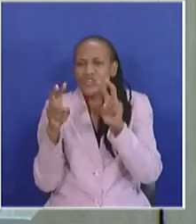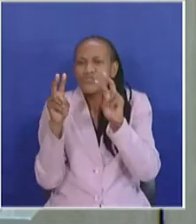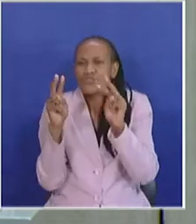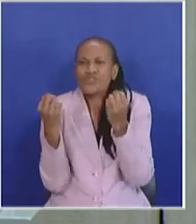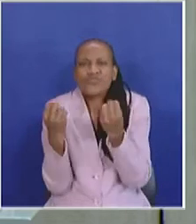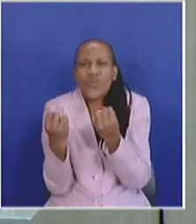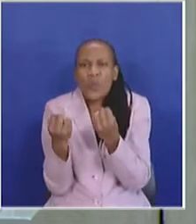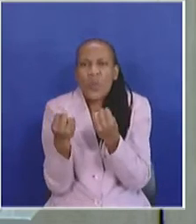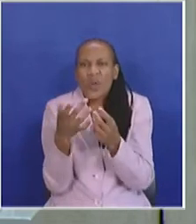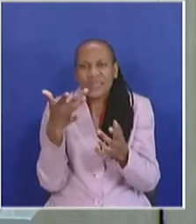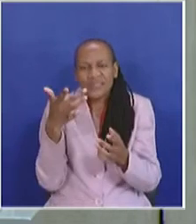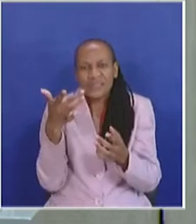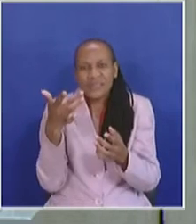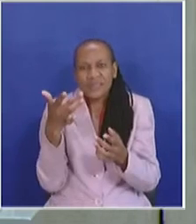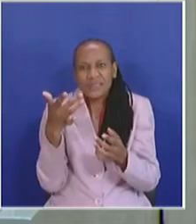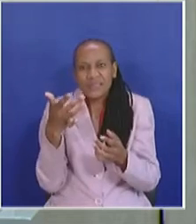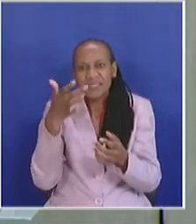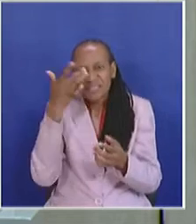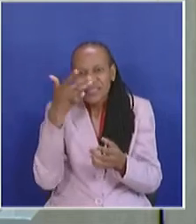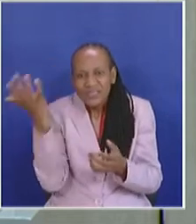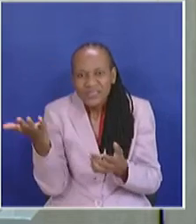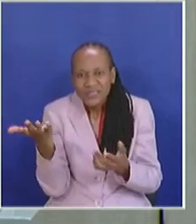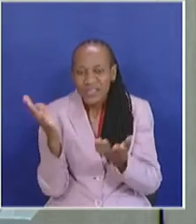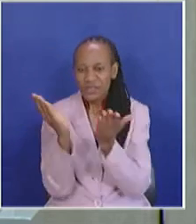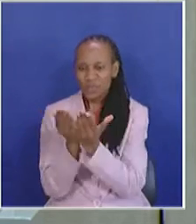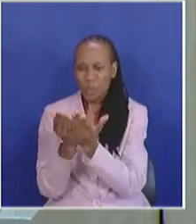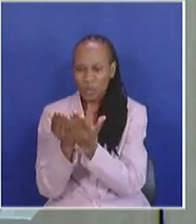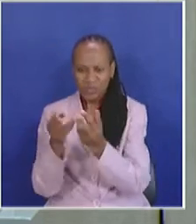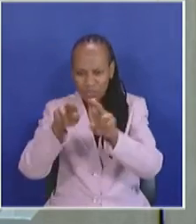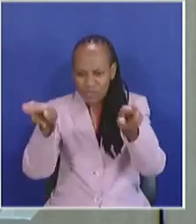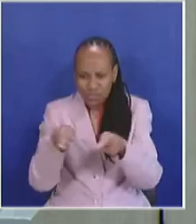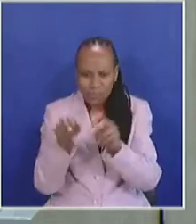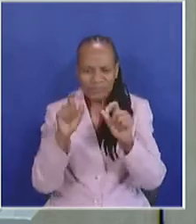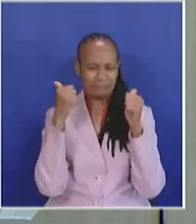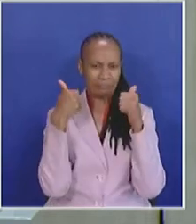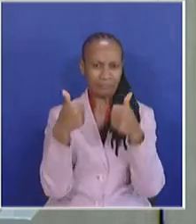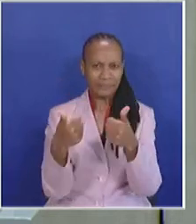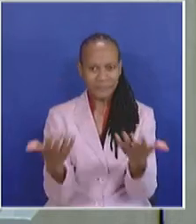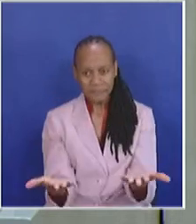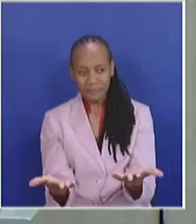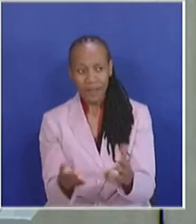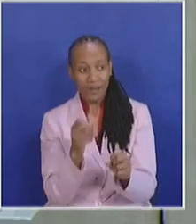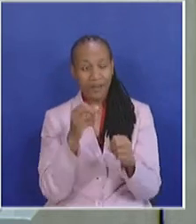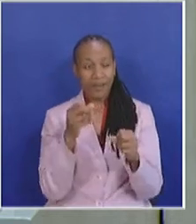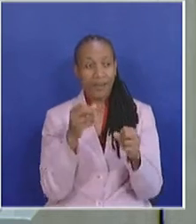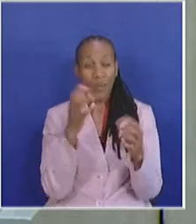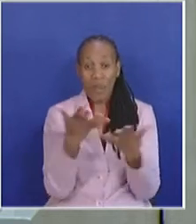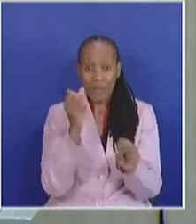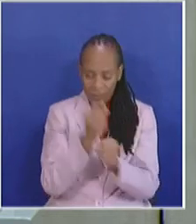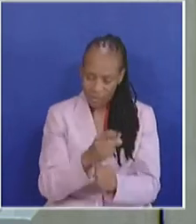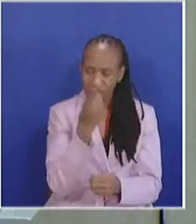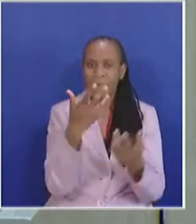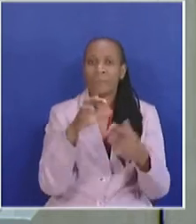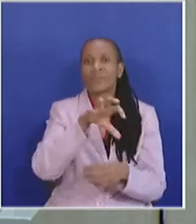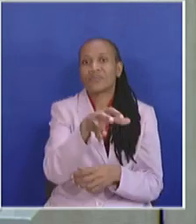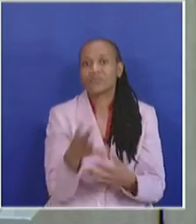in Gauteng, a project that has been received very, very well by the learners of Gauteng. And we want to roll